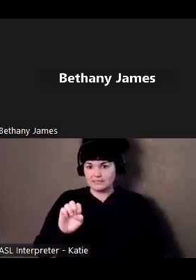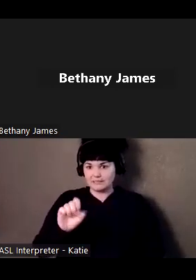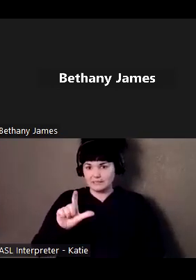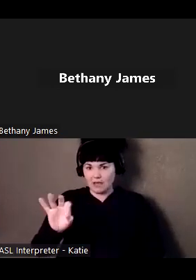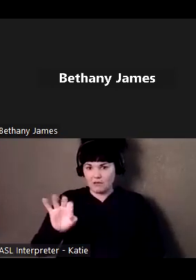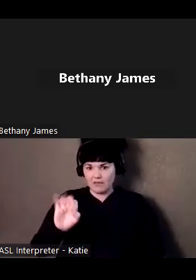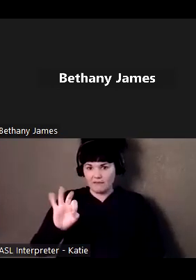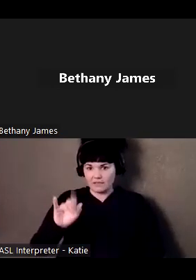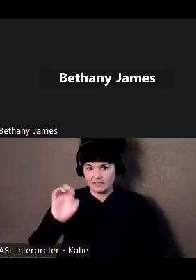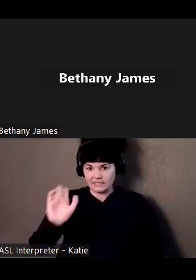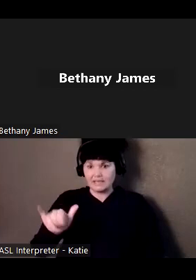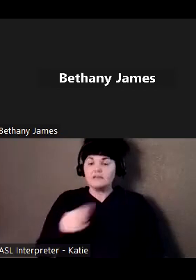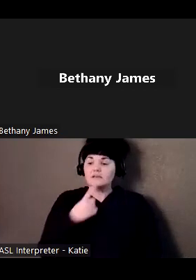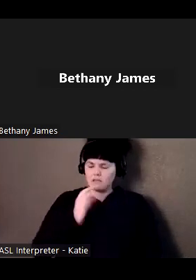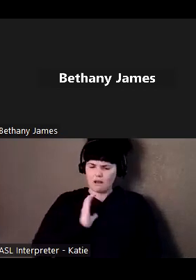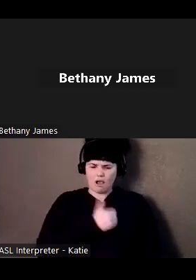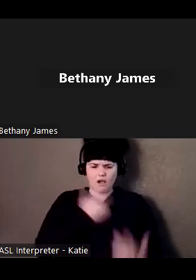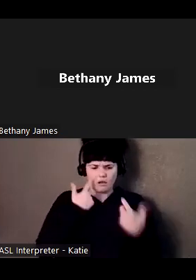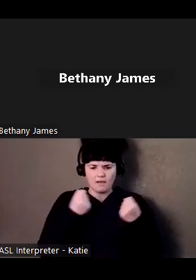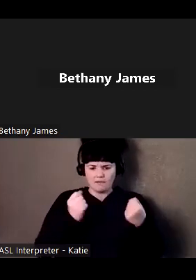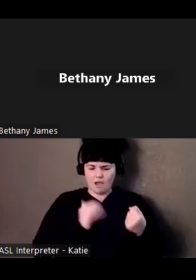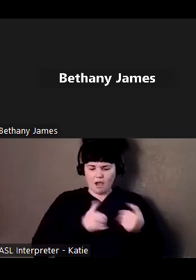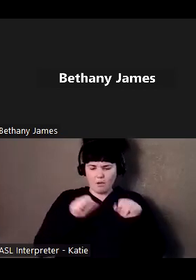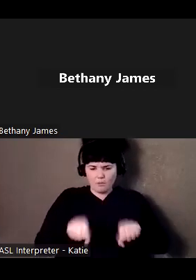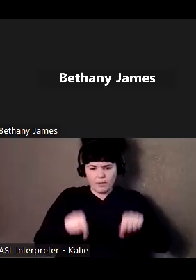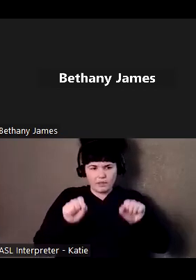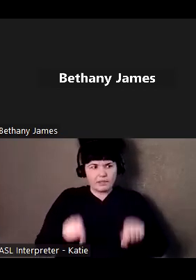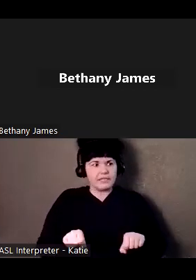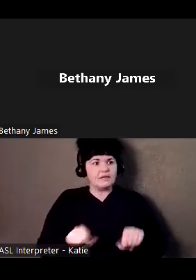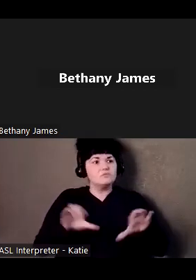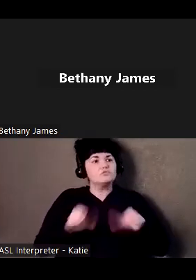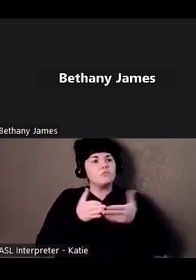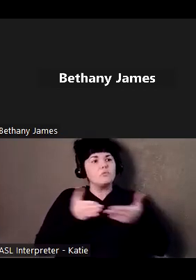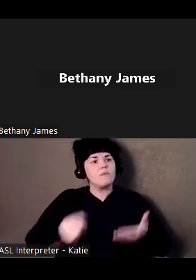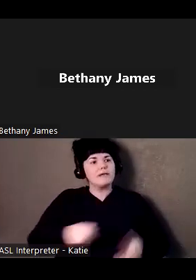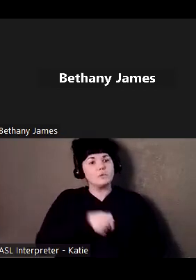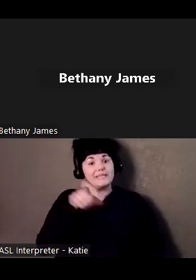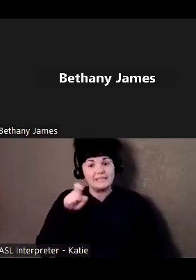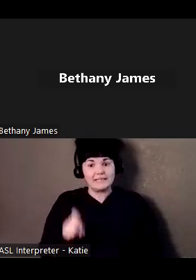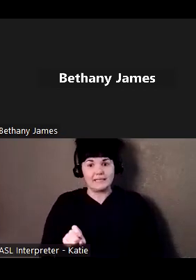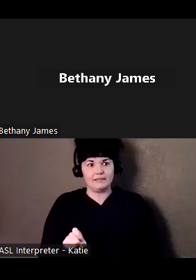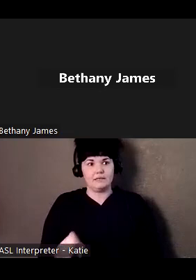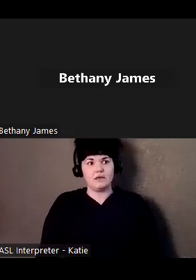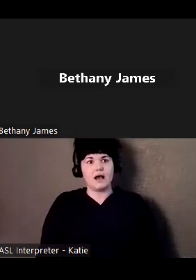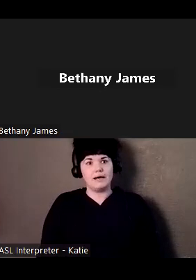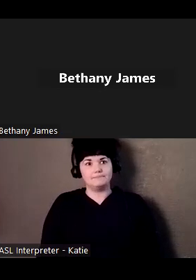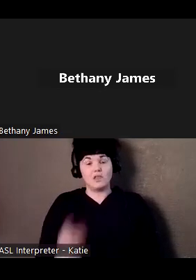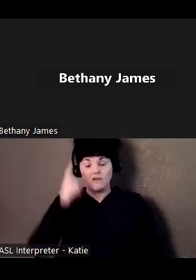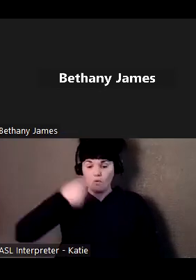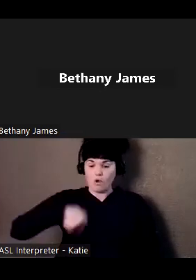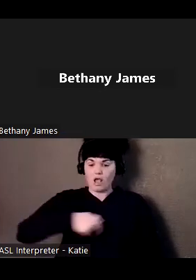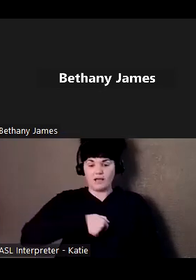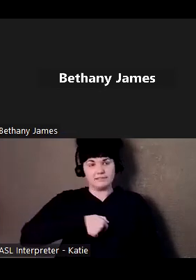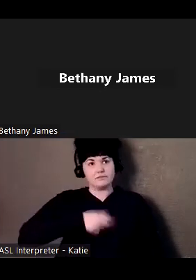self-efficacy, our confidence in our ability to do what we need to do to get the results we